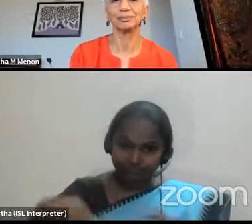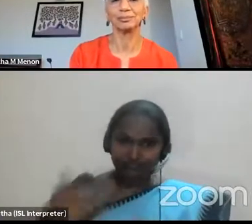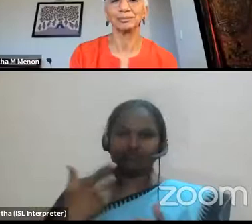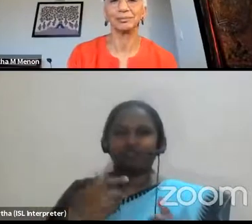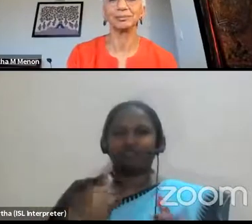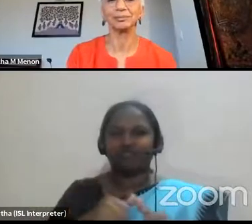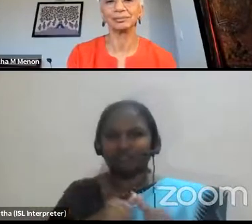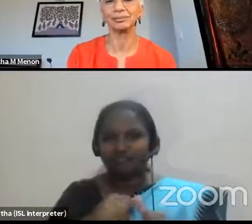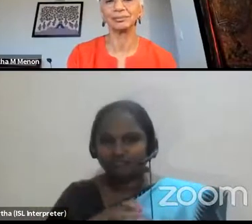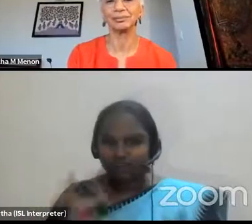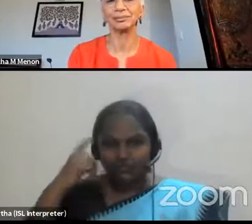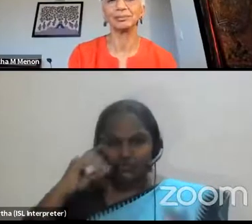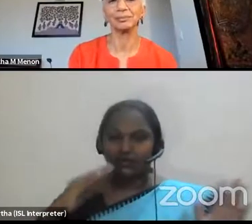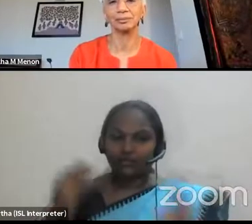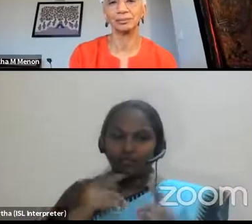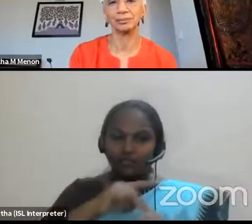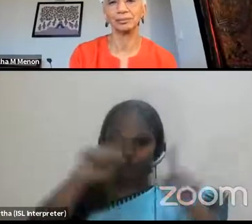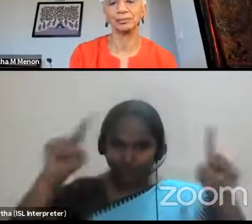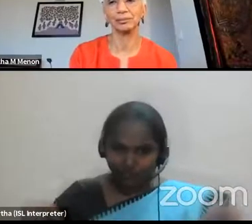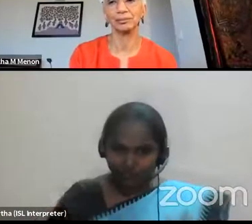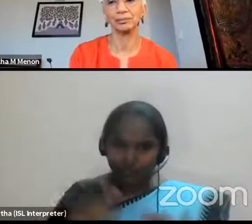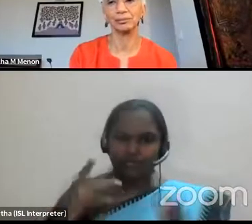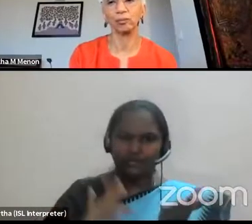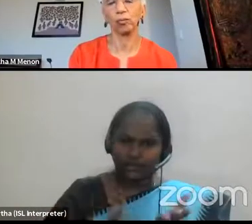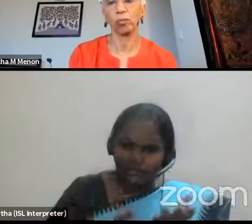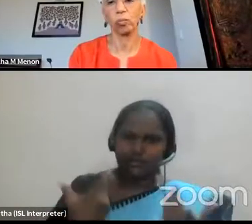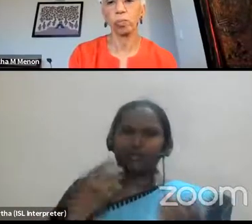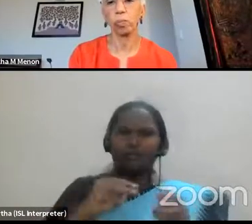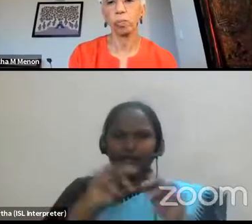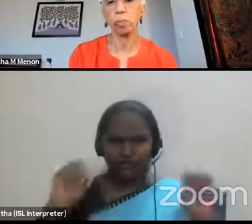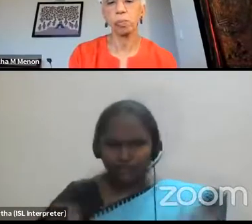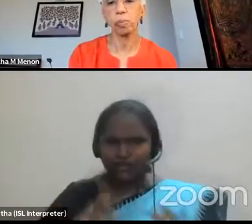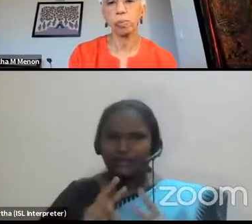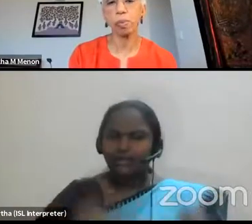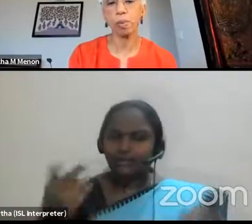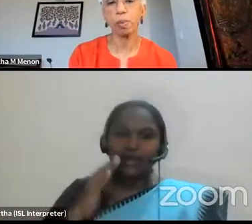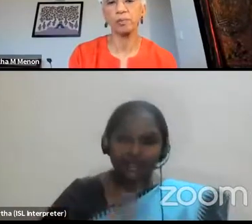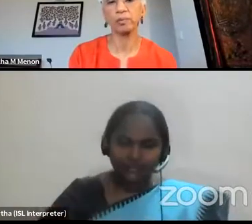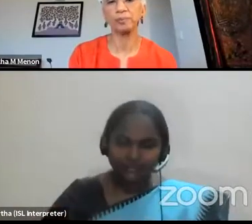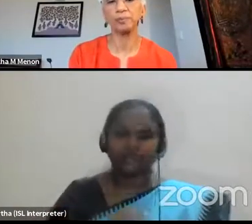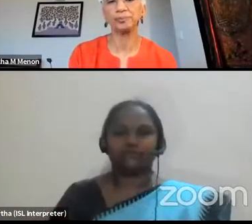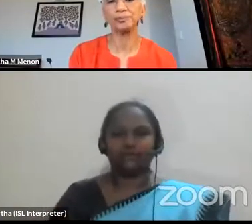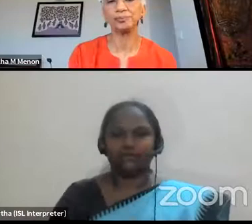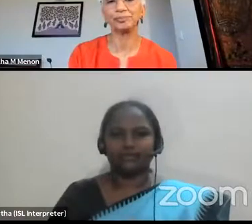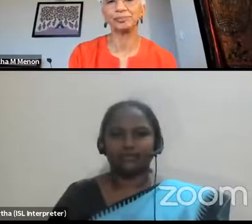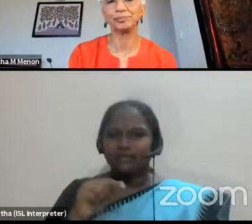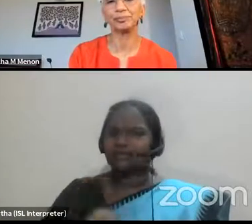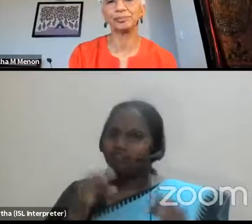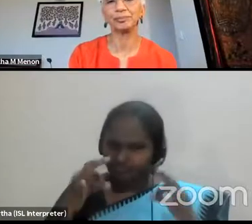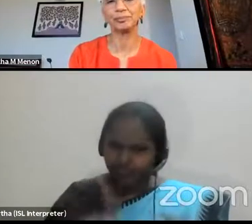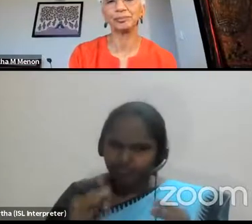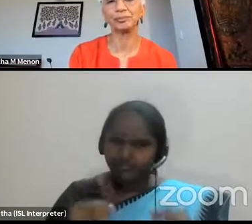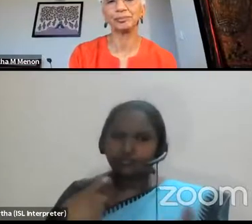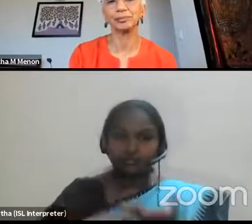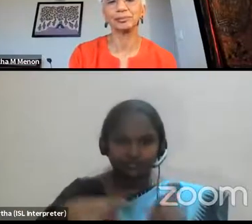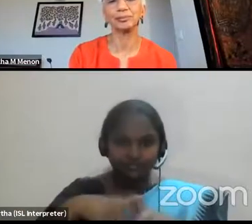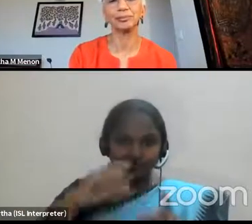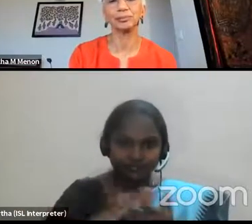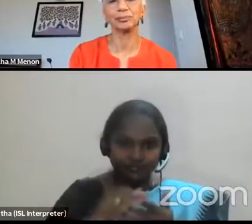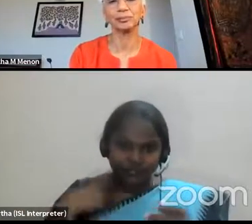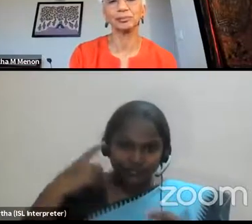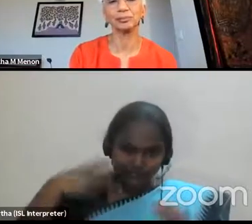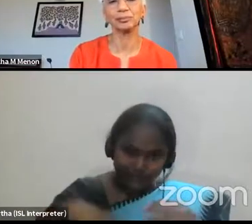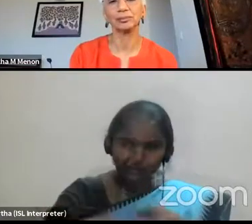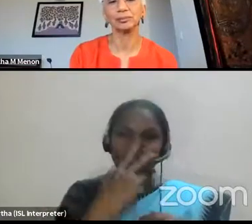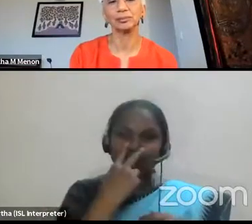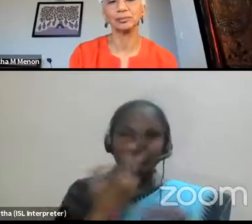architecture, the entire framework for technology at the museum to different experiences. And it was really when Rekha insisted we go and